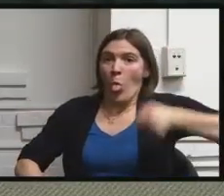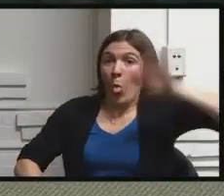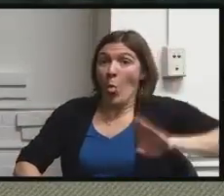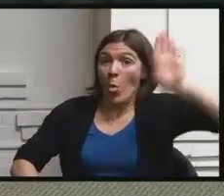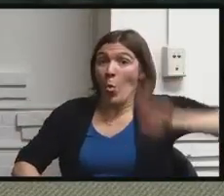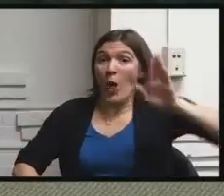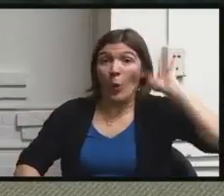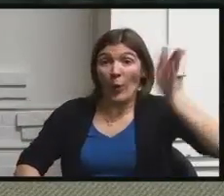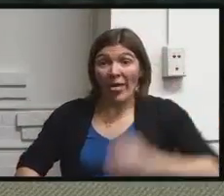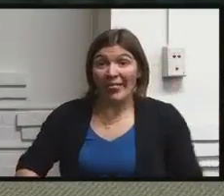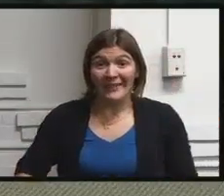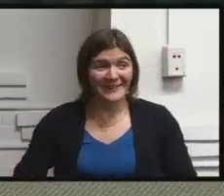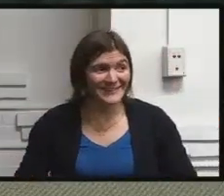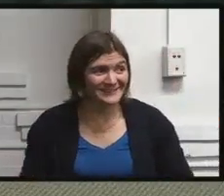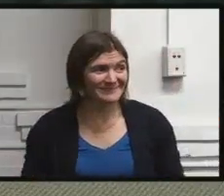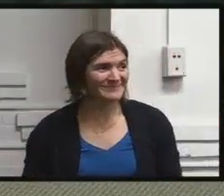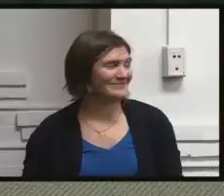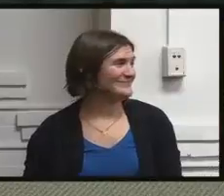sorry.